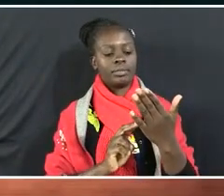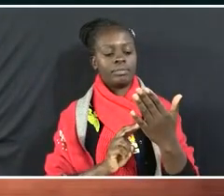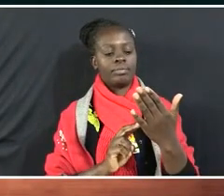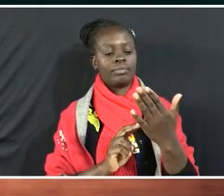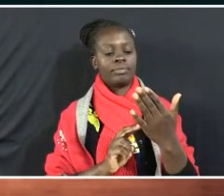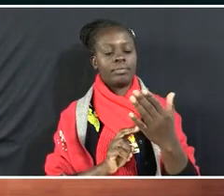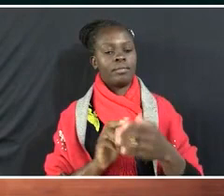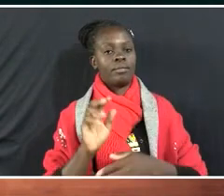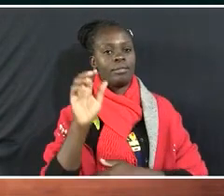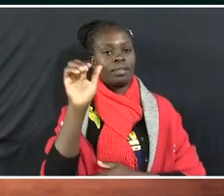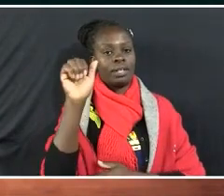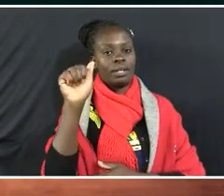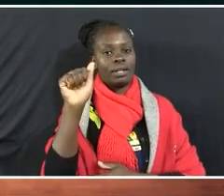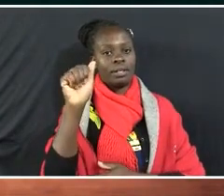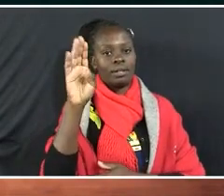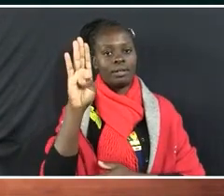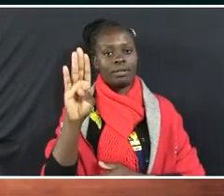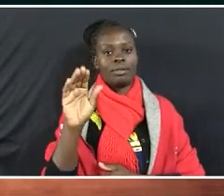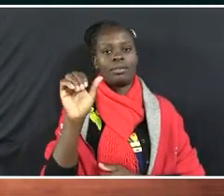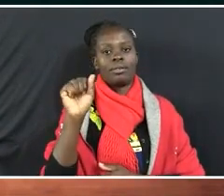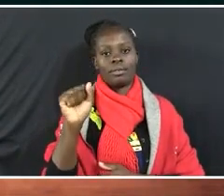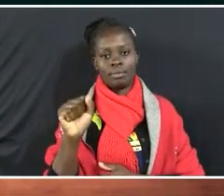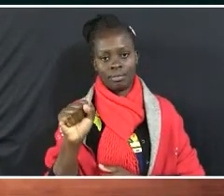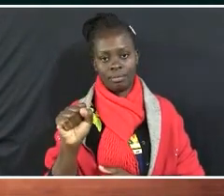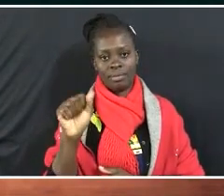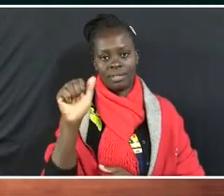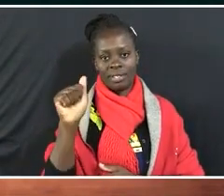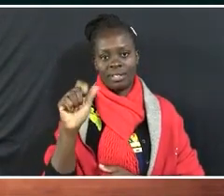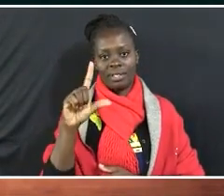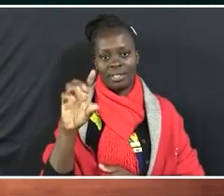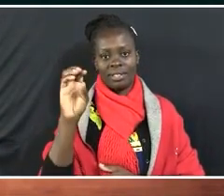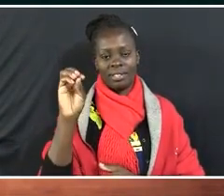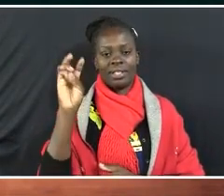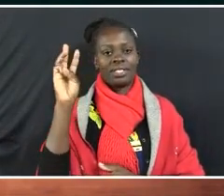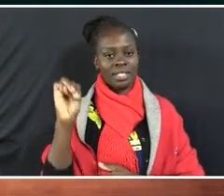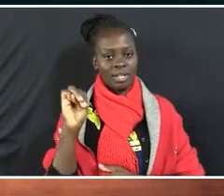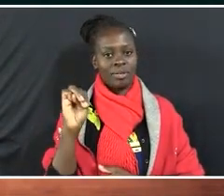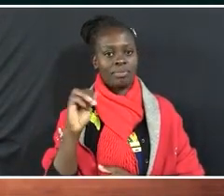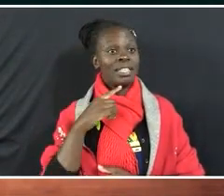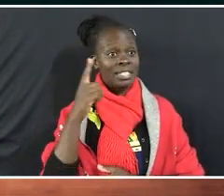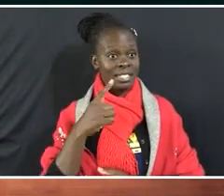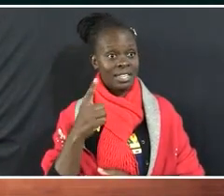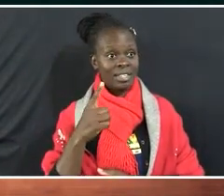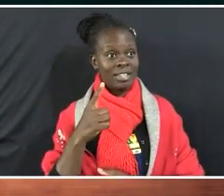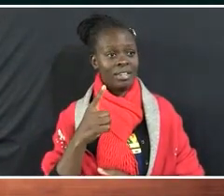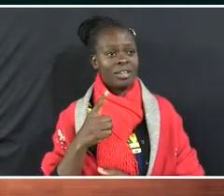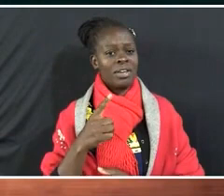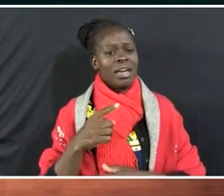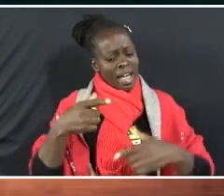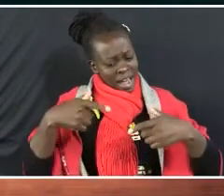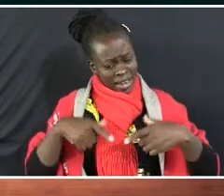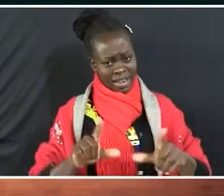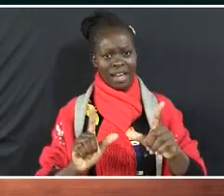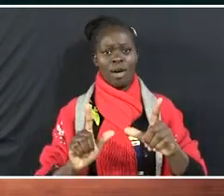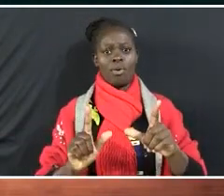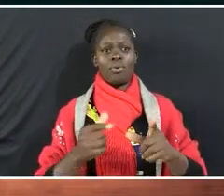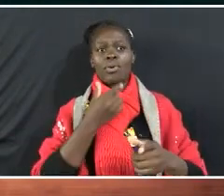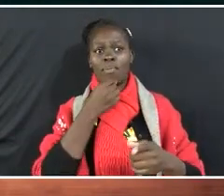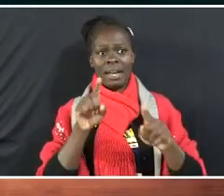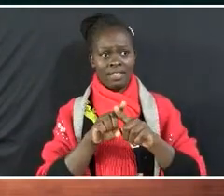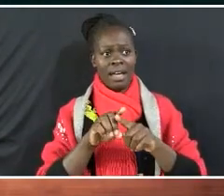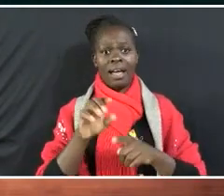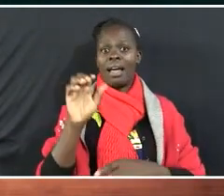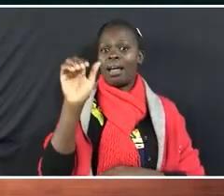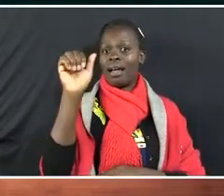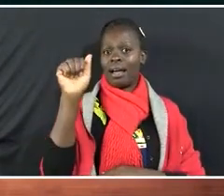if not, I pray thee, let my brother Amnon go with us. And the king said, why should